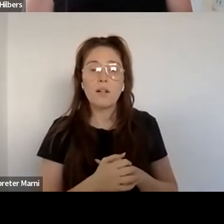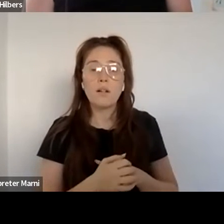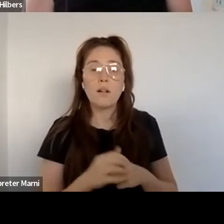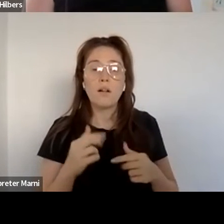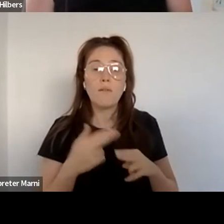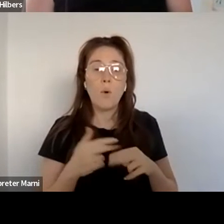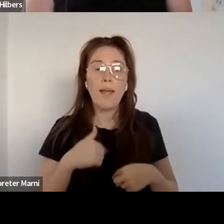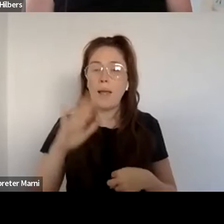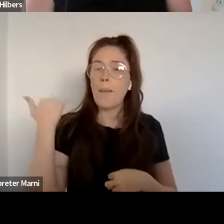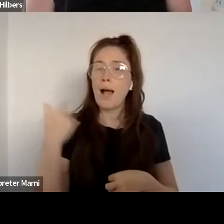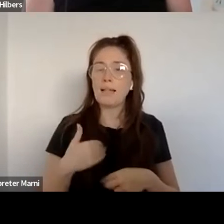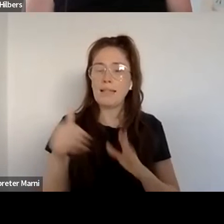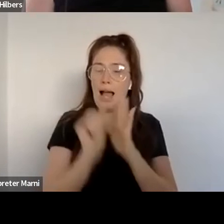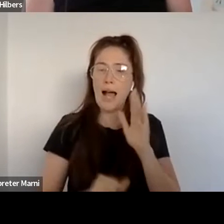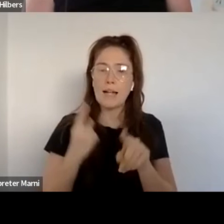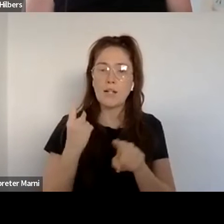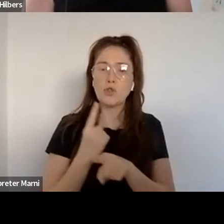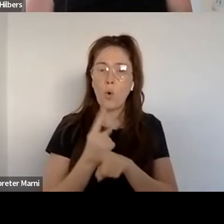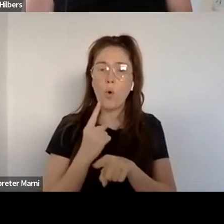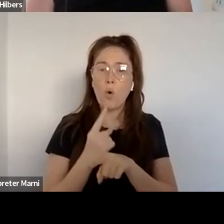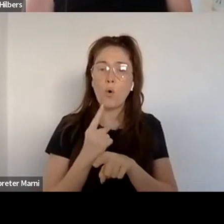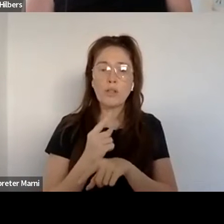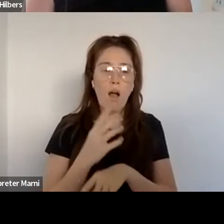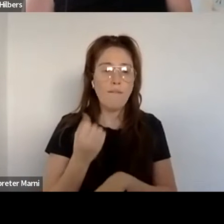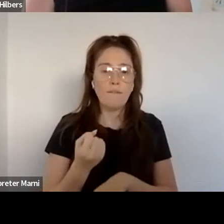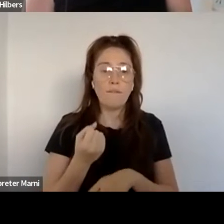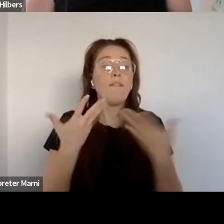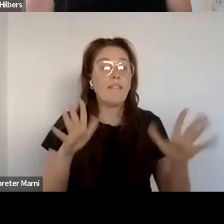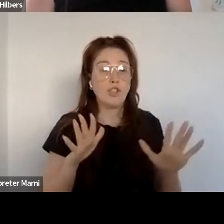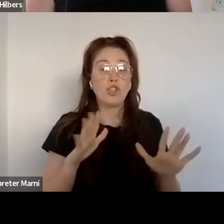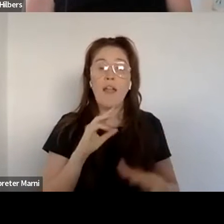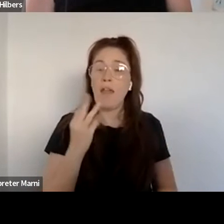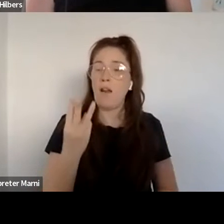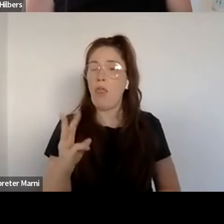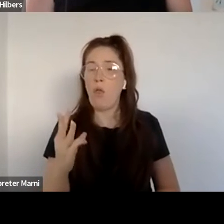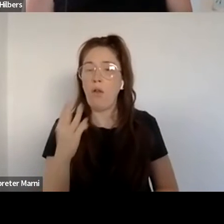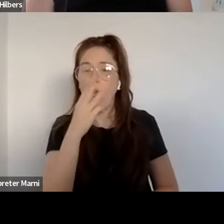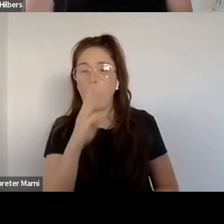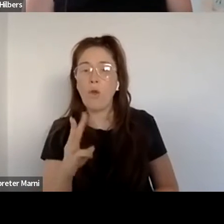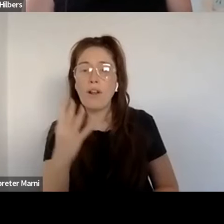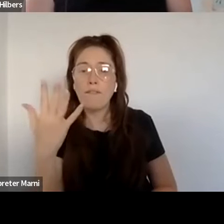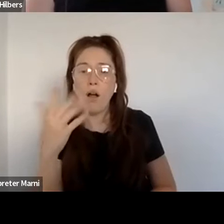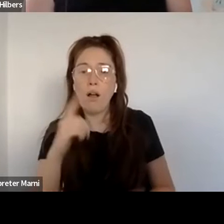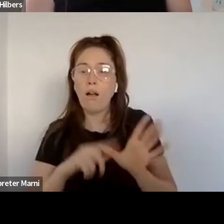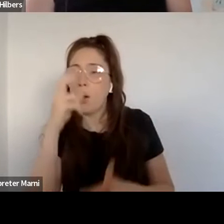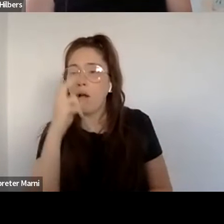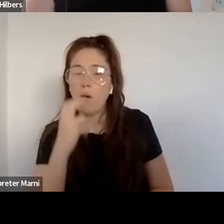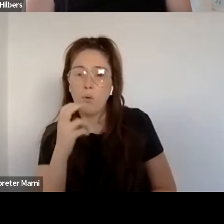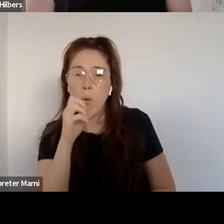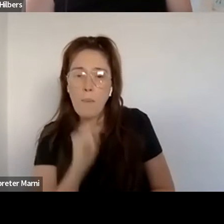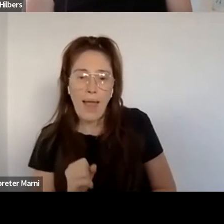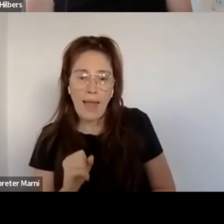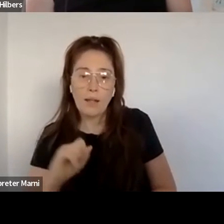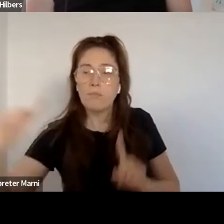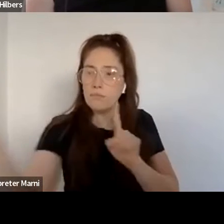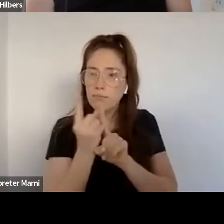where, say, a 35-year-old man will come up to me and actually talk to me because he's basically not had that opportunity before. So